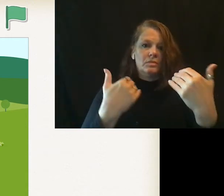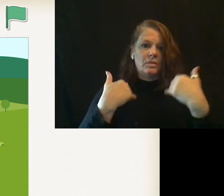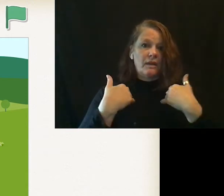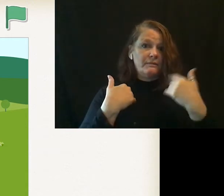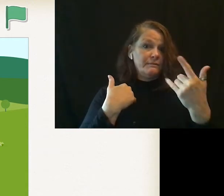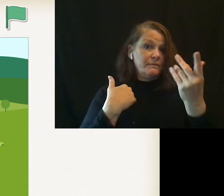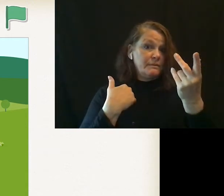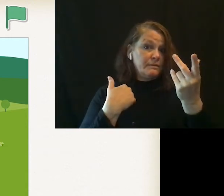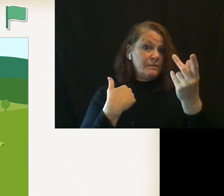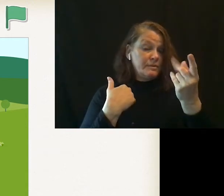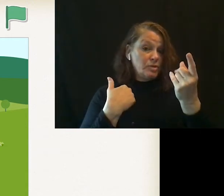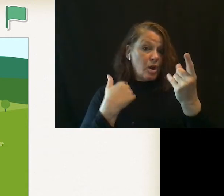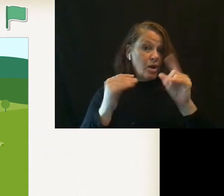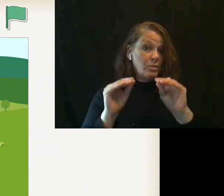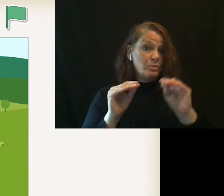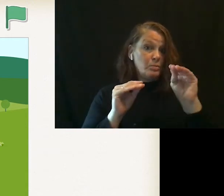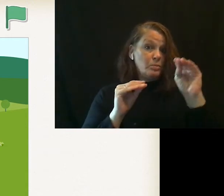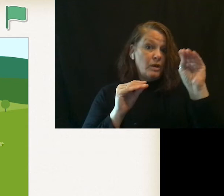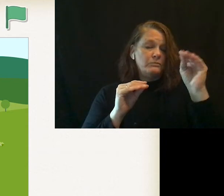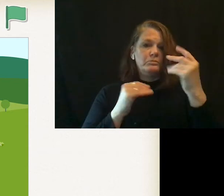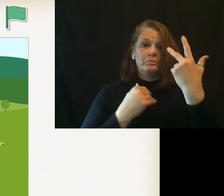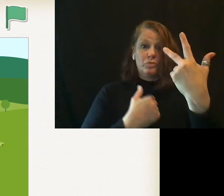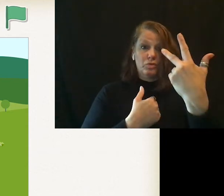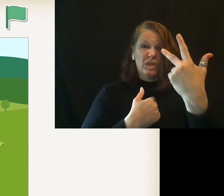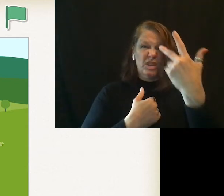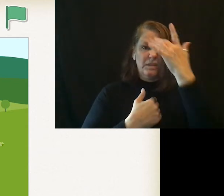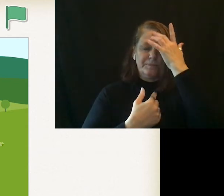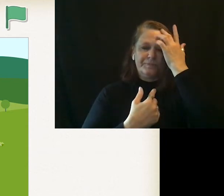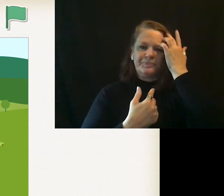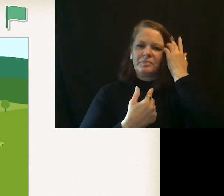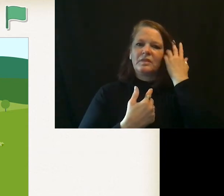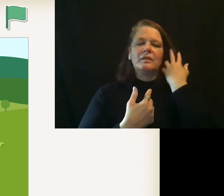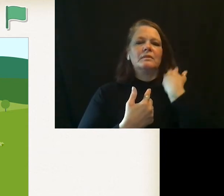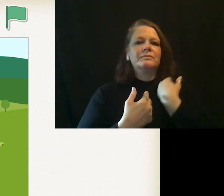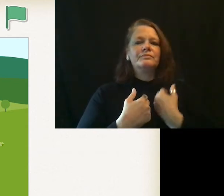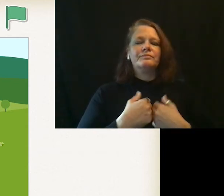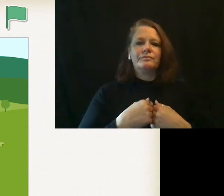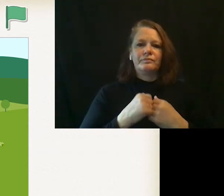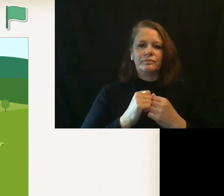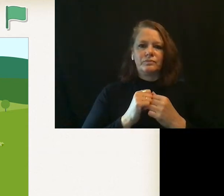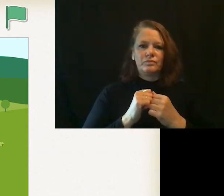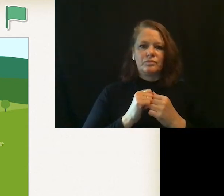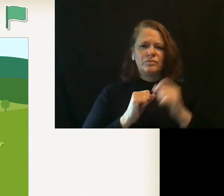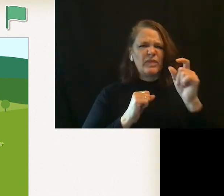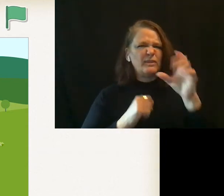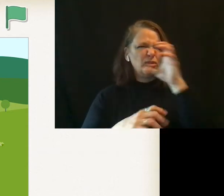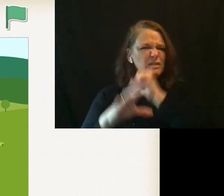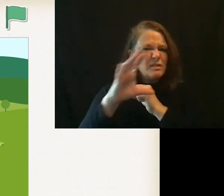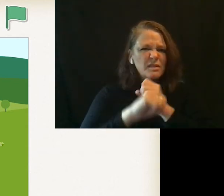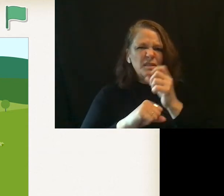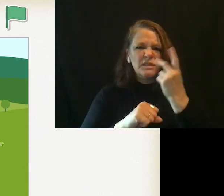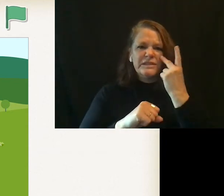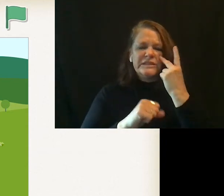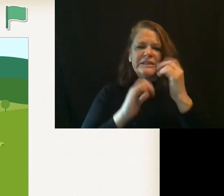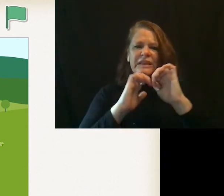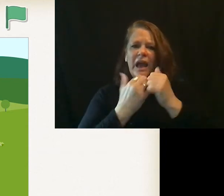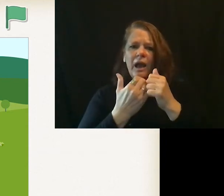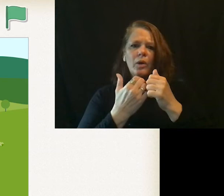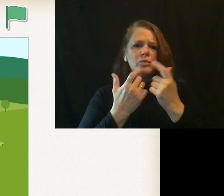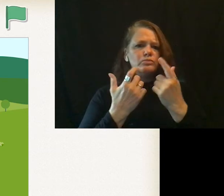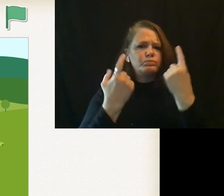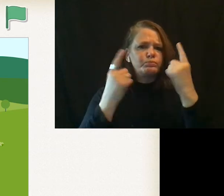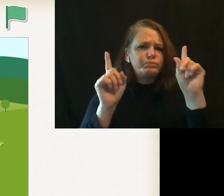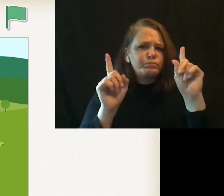So he grabs the ball and then he turns around and stops at the cat, which is good, but we need the ball to move too. So let's select the ball